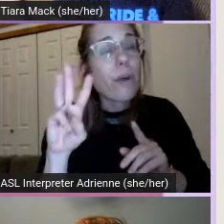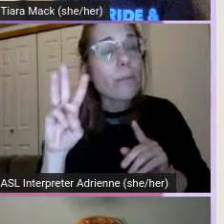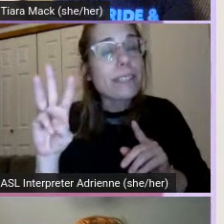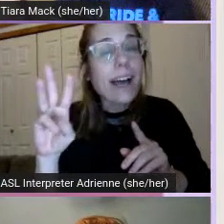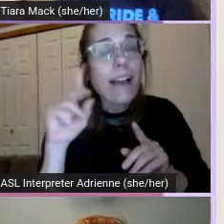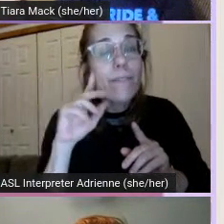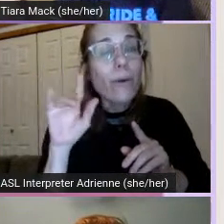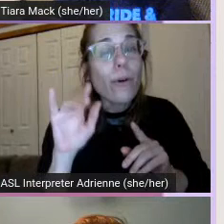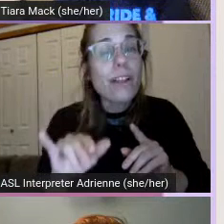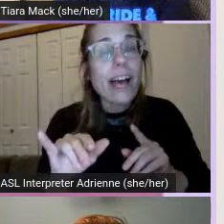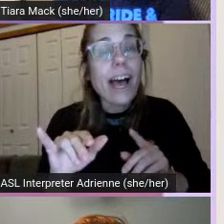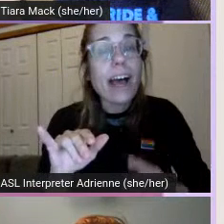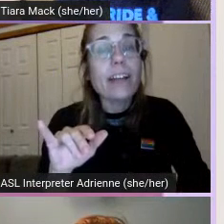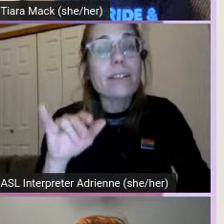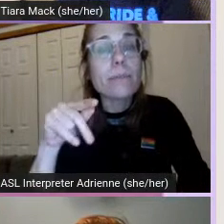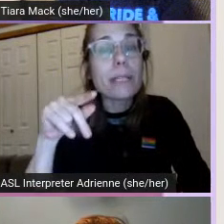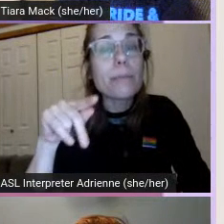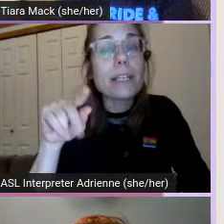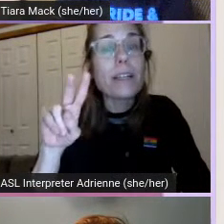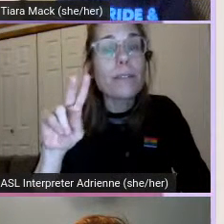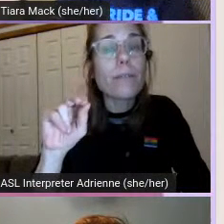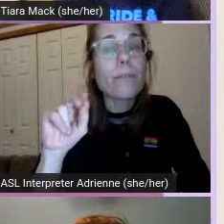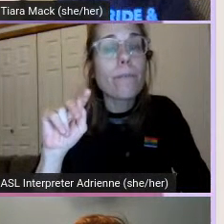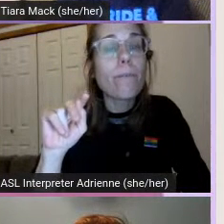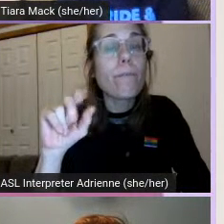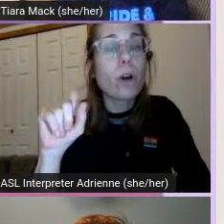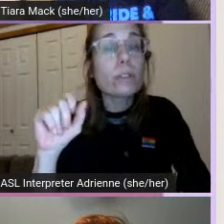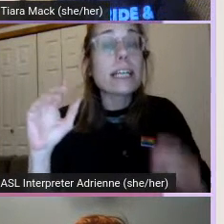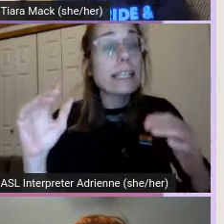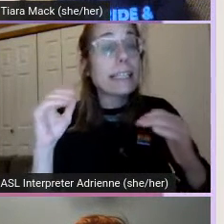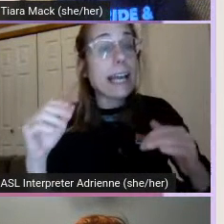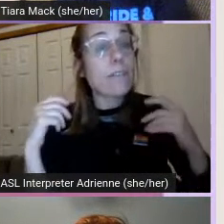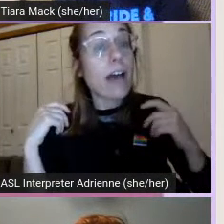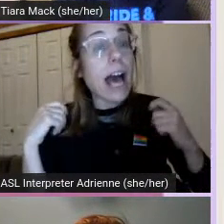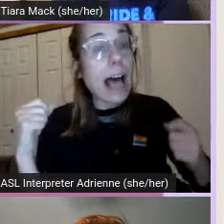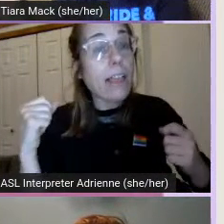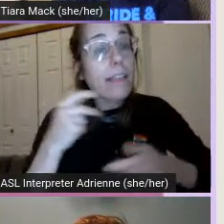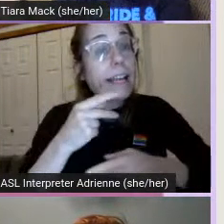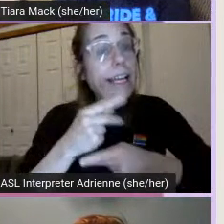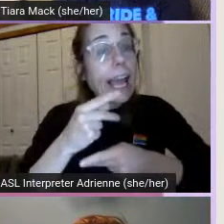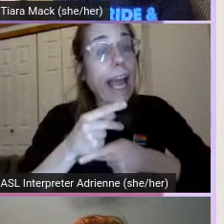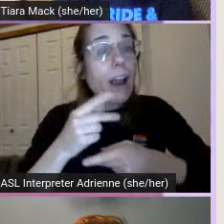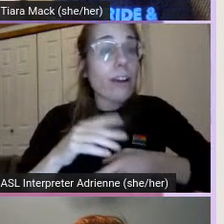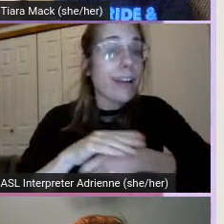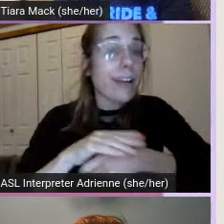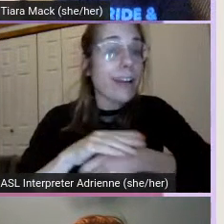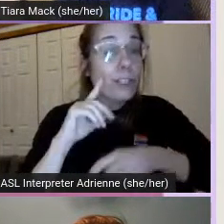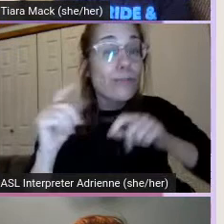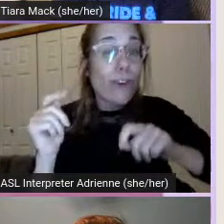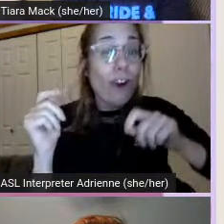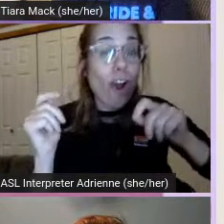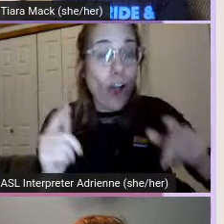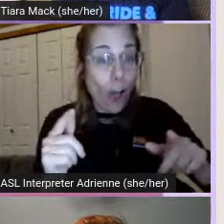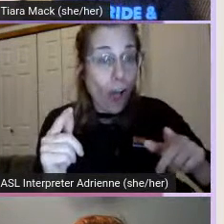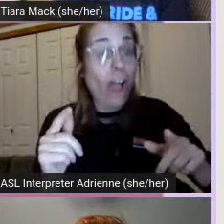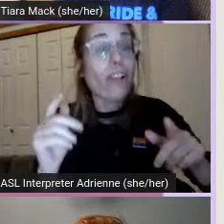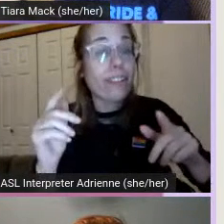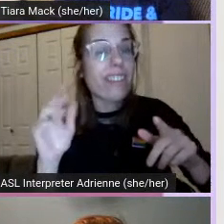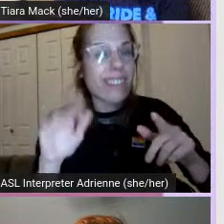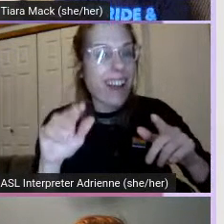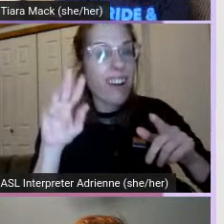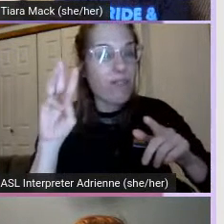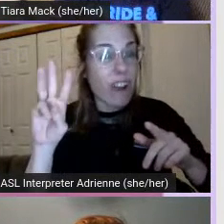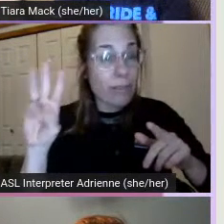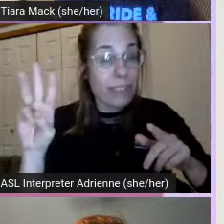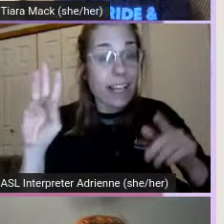for healthcare coverage for all, PP Healthcare Action, by following that bit.ly. And then again, make sure that you stay